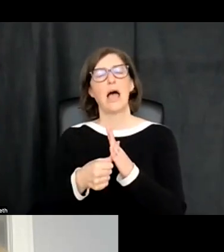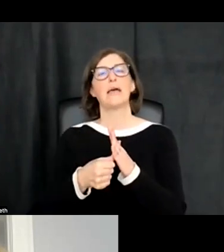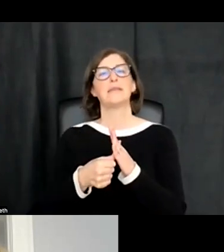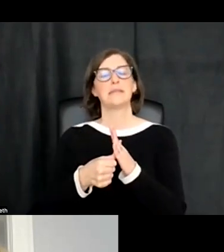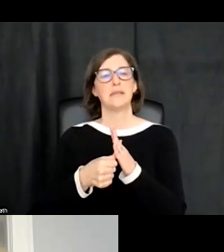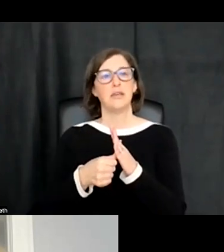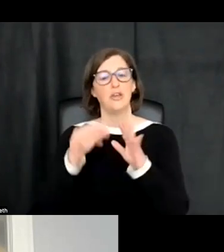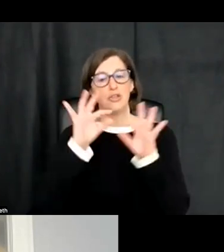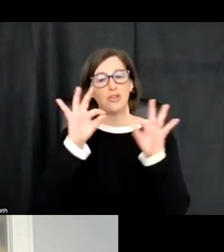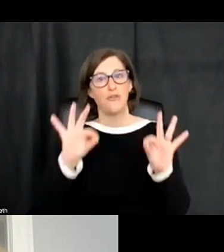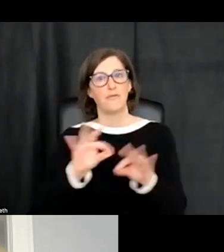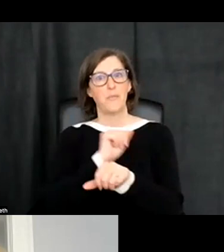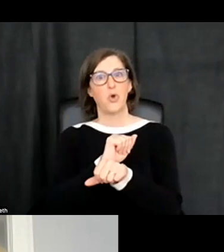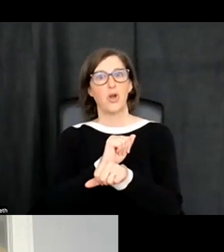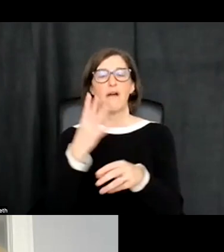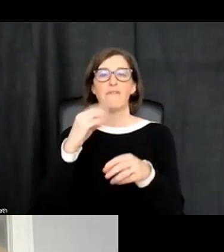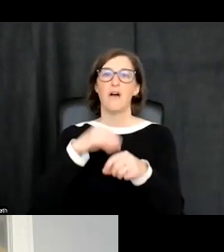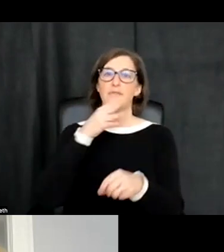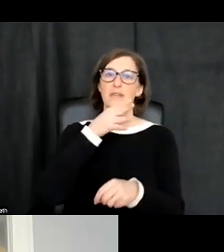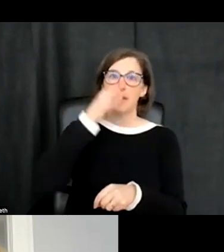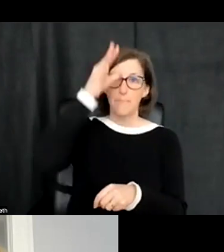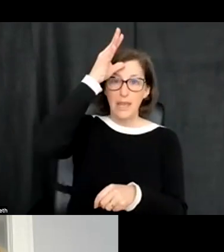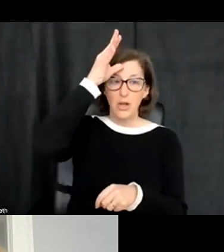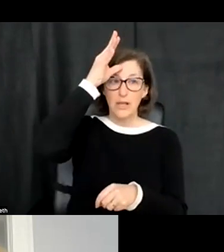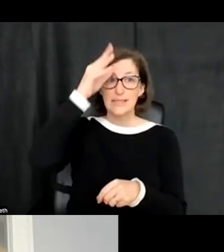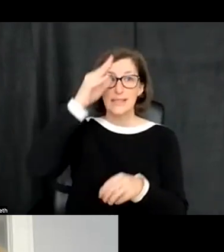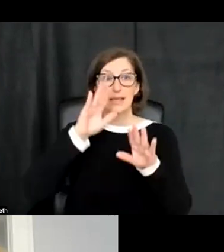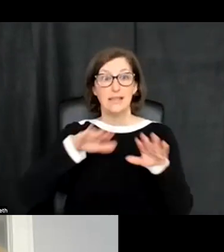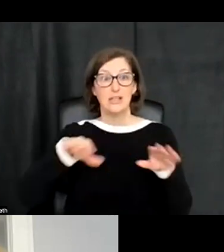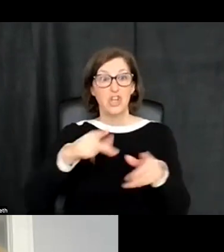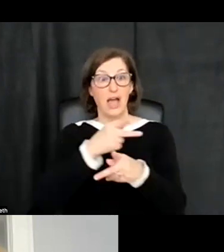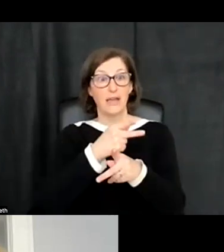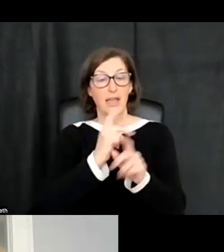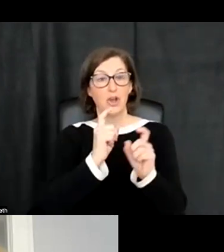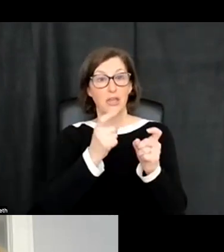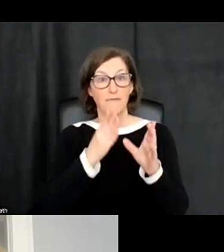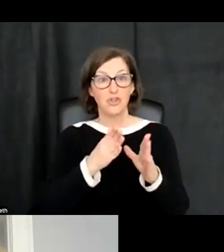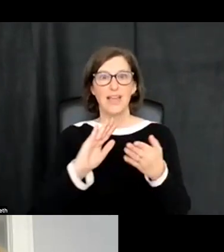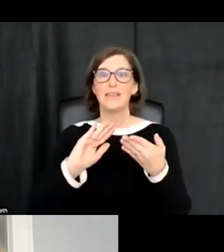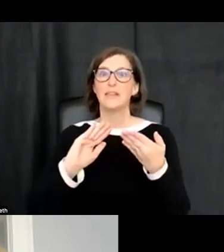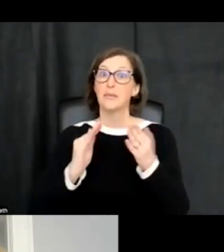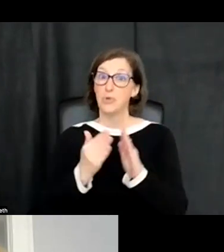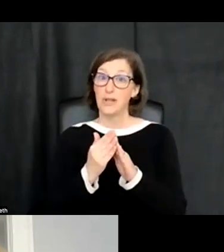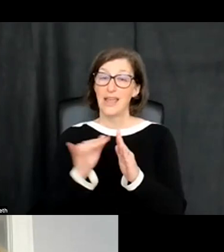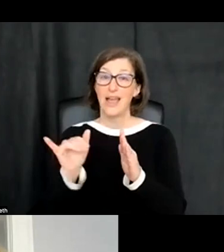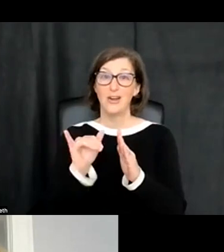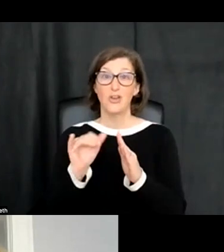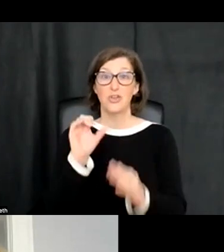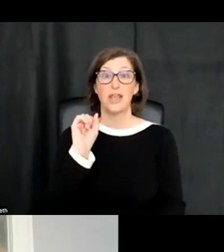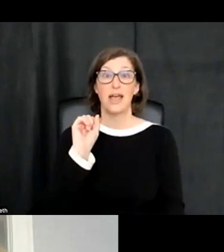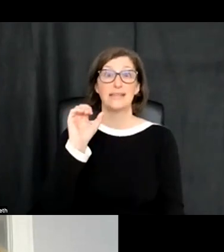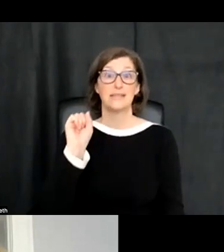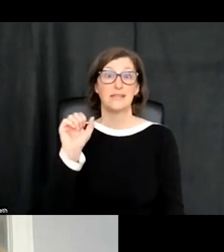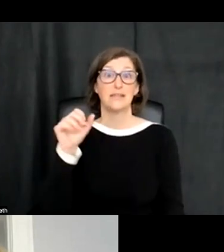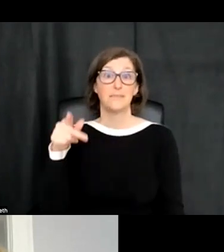of involving the parents, the caregivers, as well as the community, as well as the service providers, to ensure